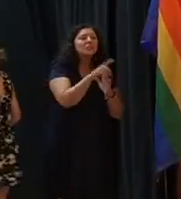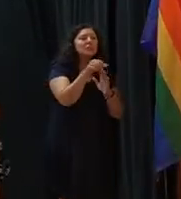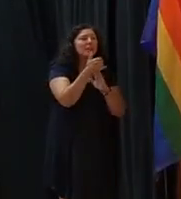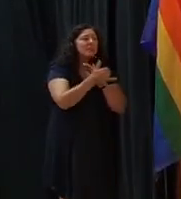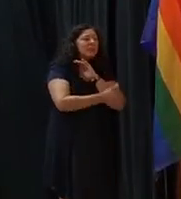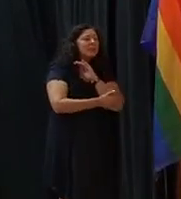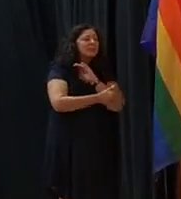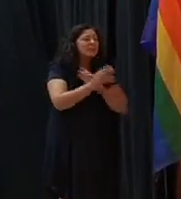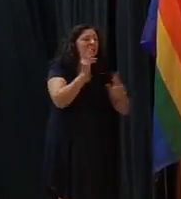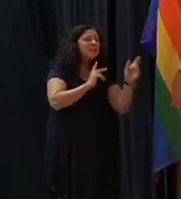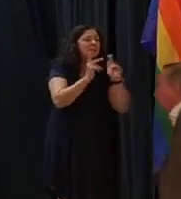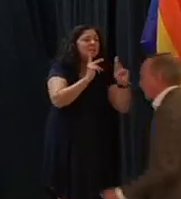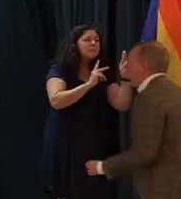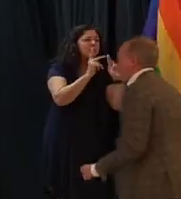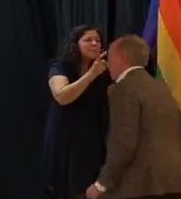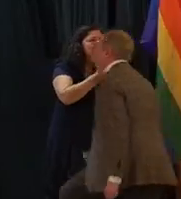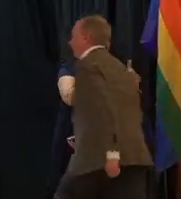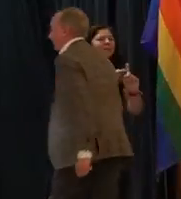Which means people